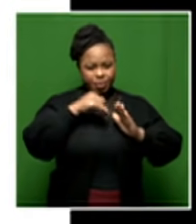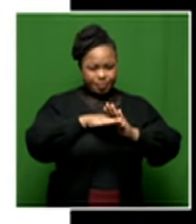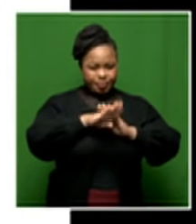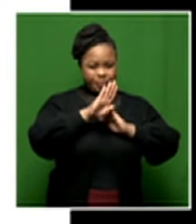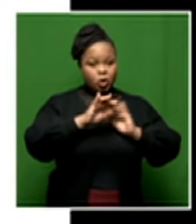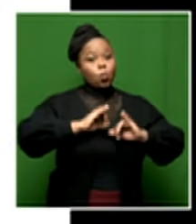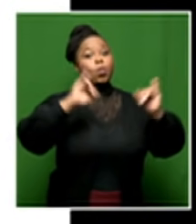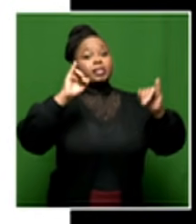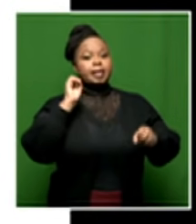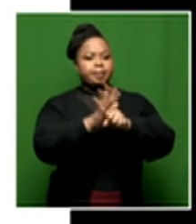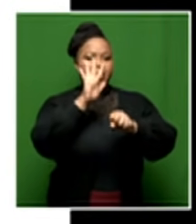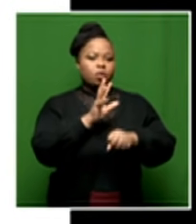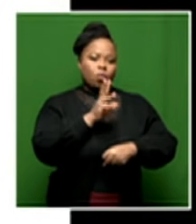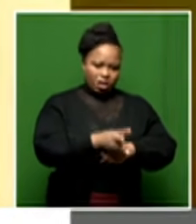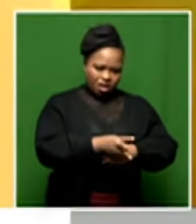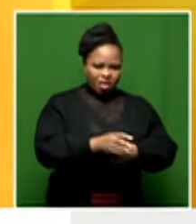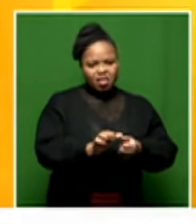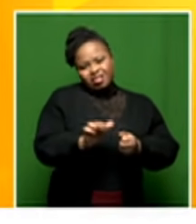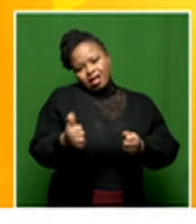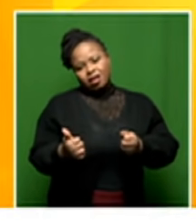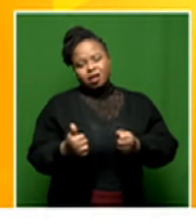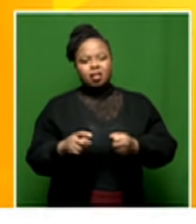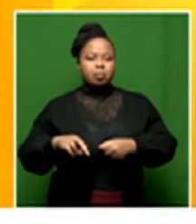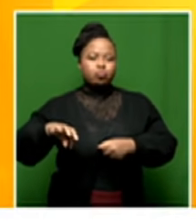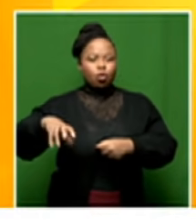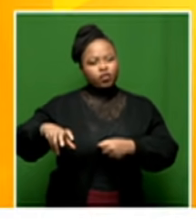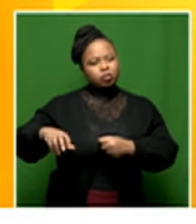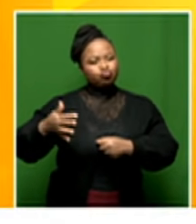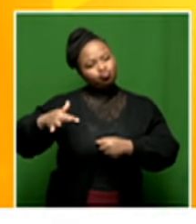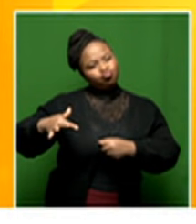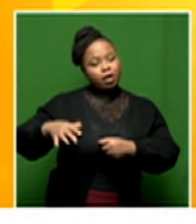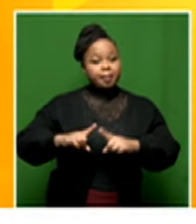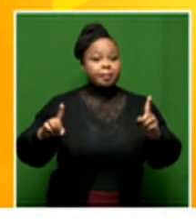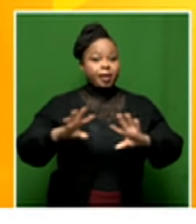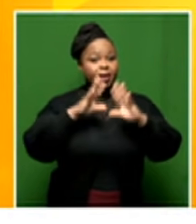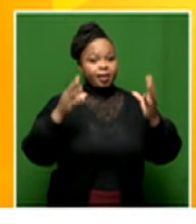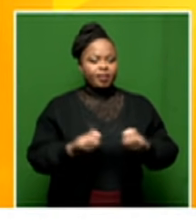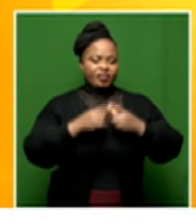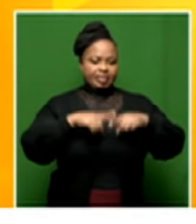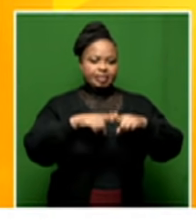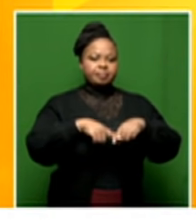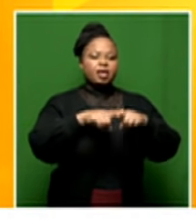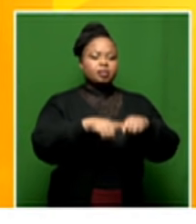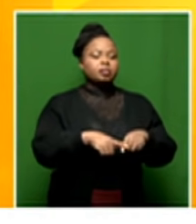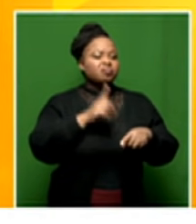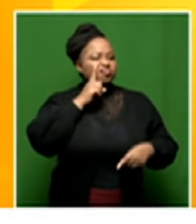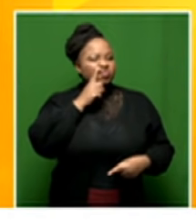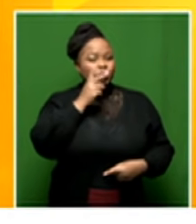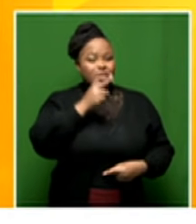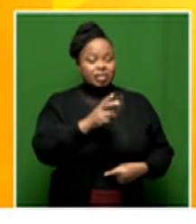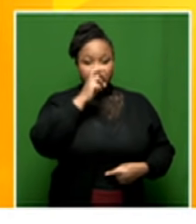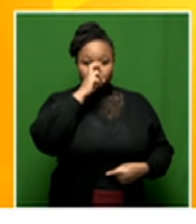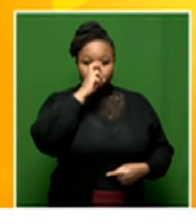resurgence compared to other provinces. But again, that was really dependent on the fact that we would implement either very